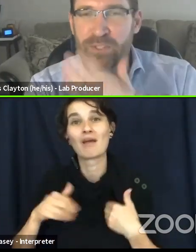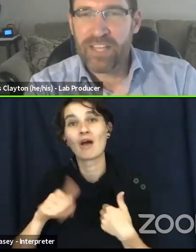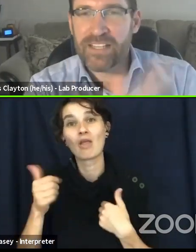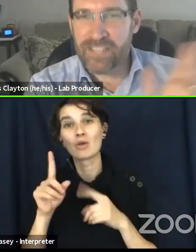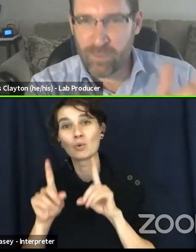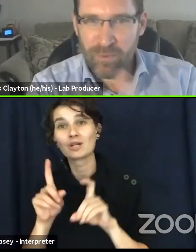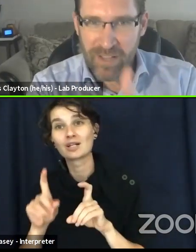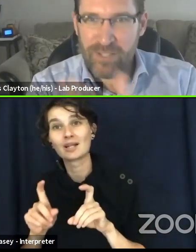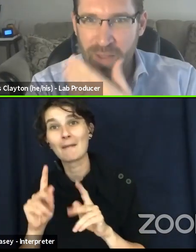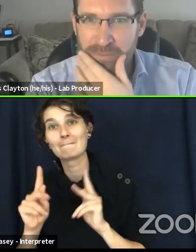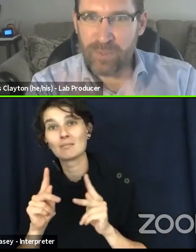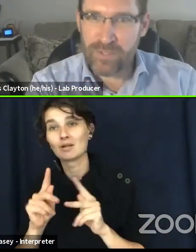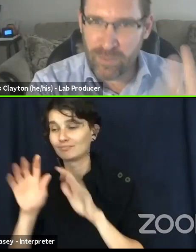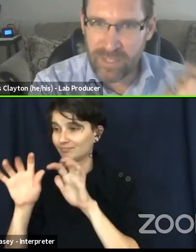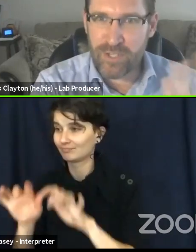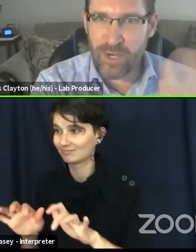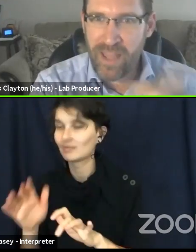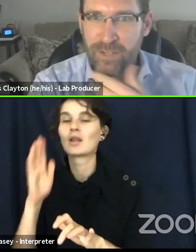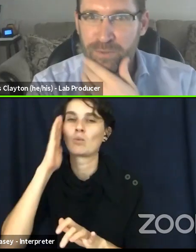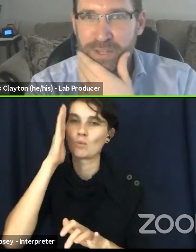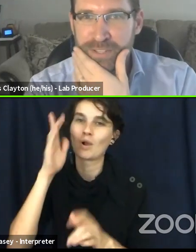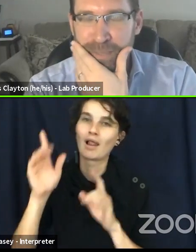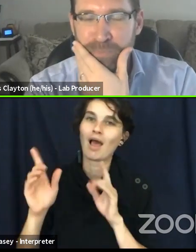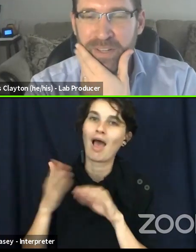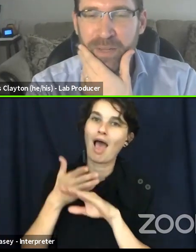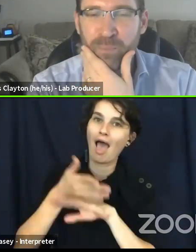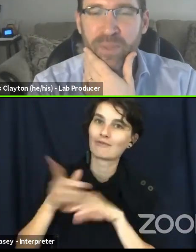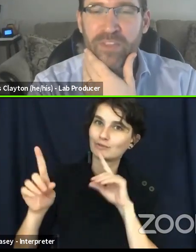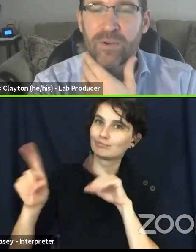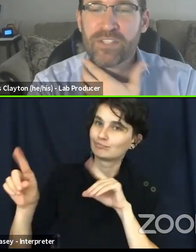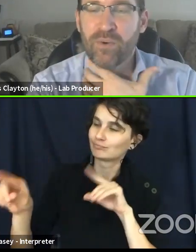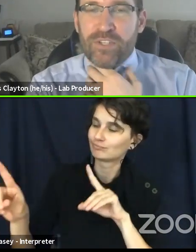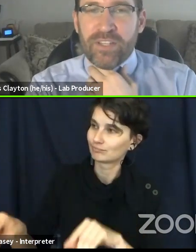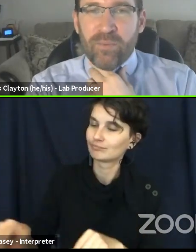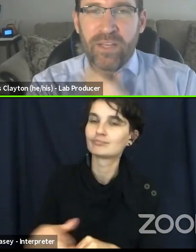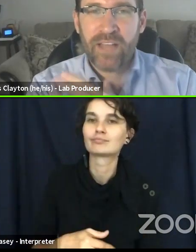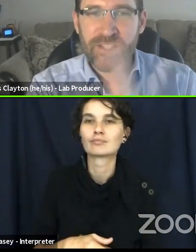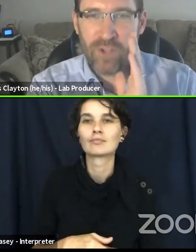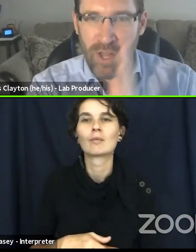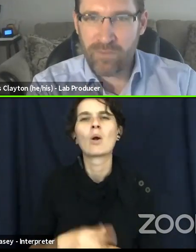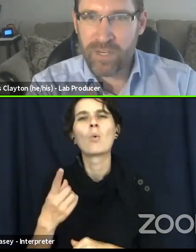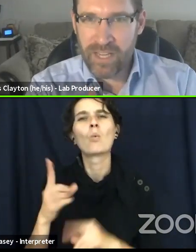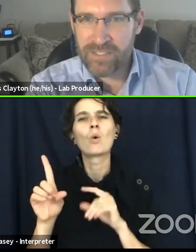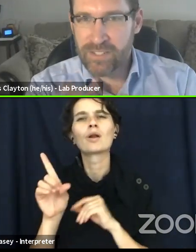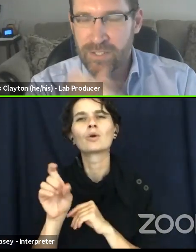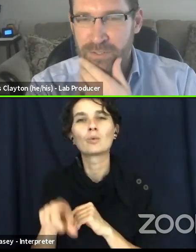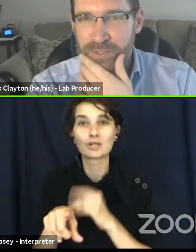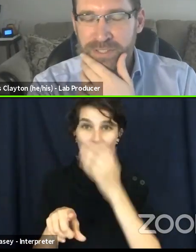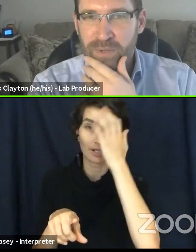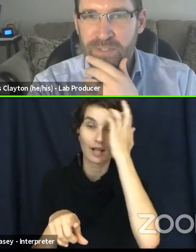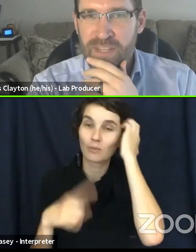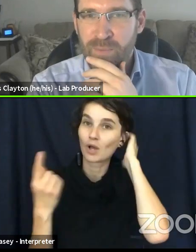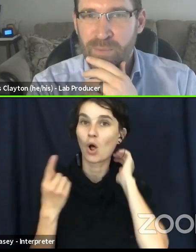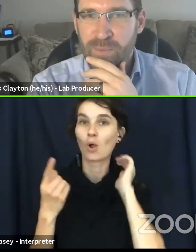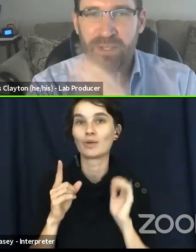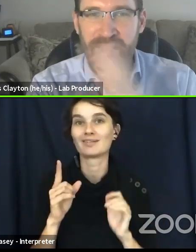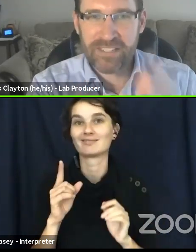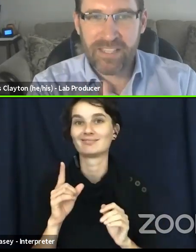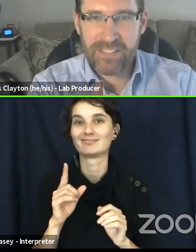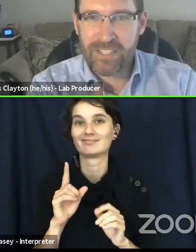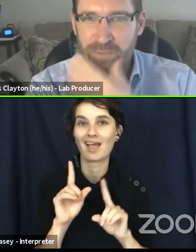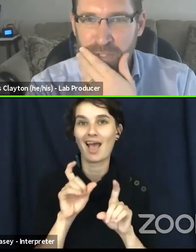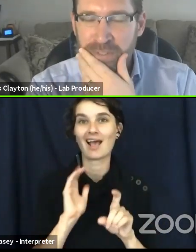submitted, which, like I said, we'll provide to you afterwards so we can share back your thoughts on them. But there is a question that we asked to all of our guests here during Directors Lab West